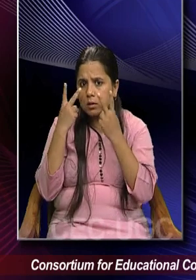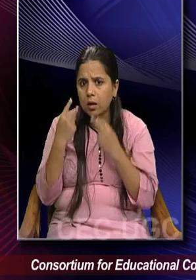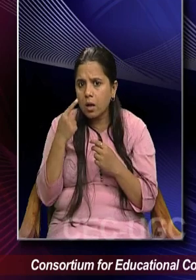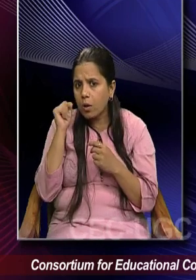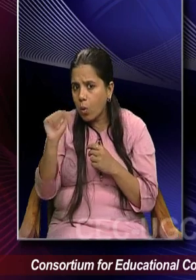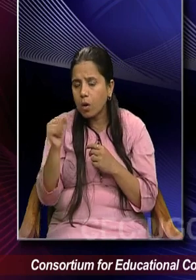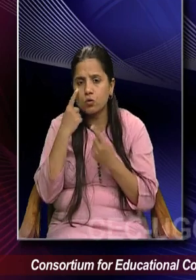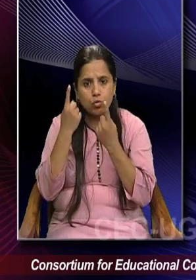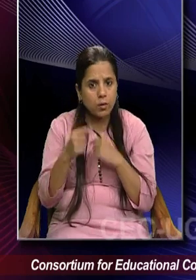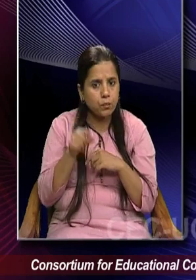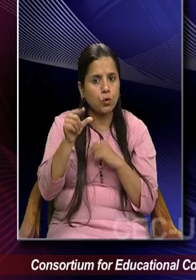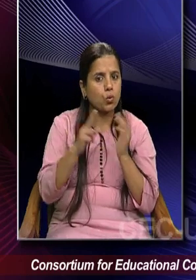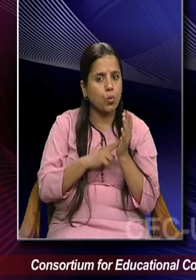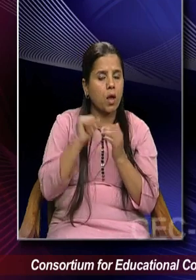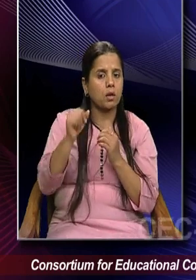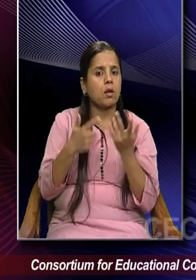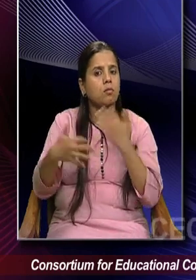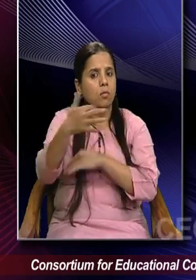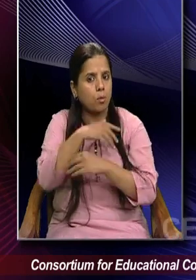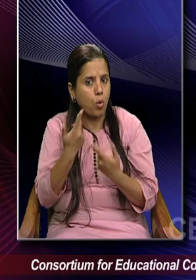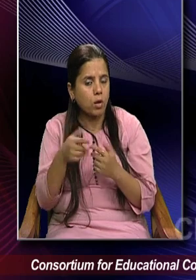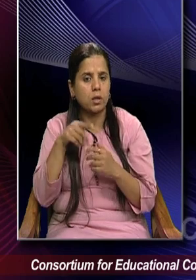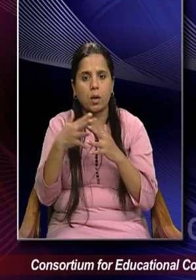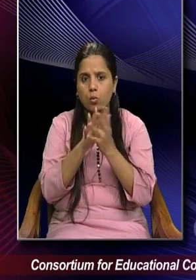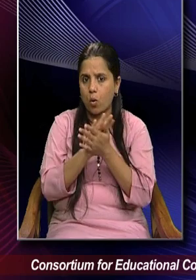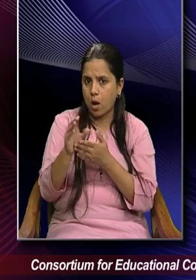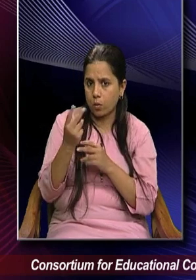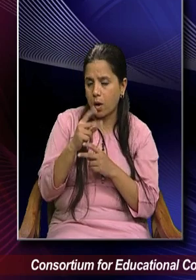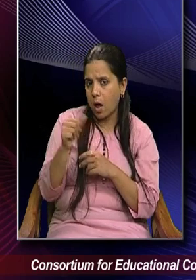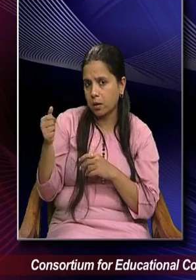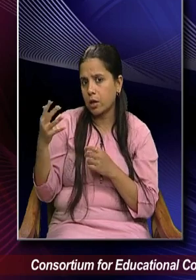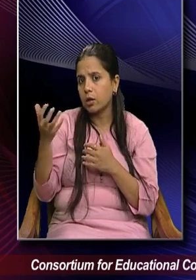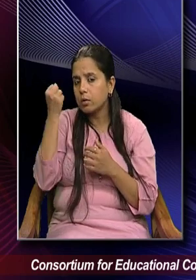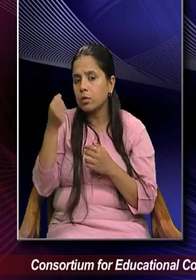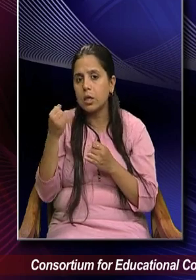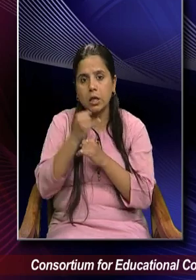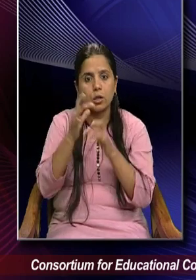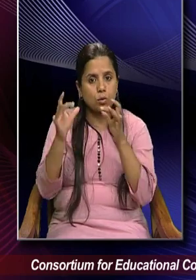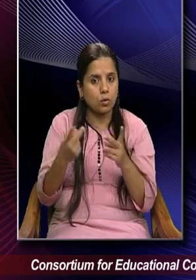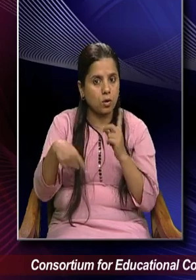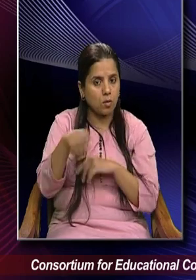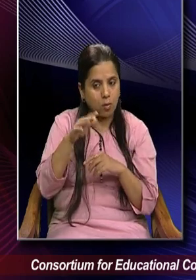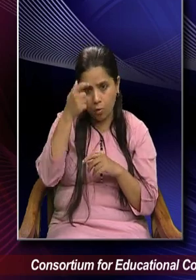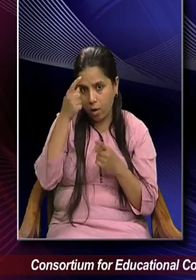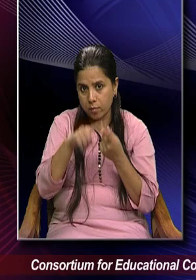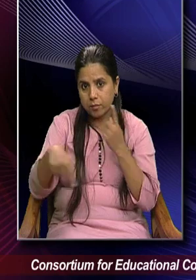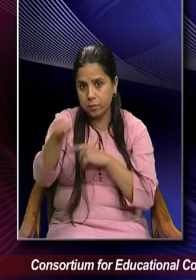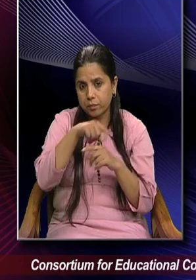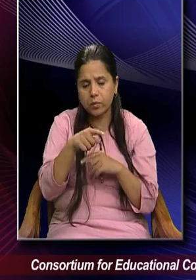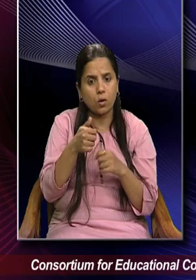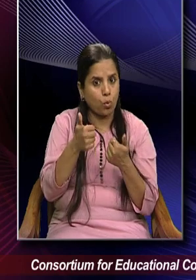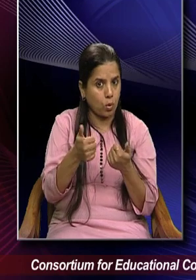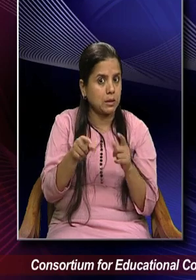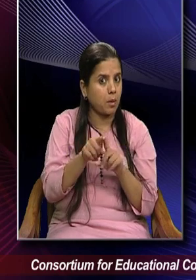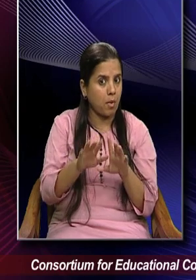reports from UN agencies or WHO or other institutions involved in the crisis. As good as you